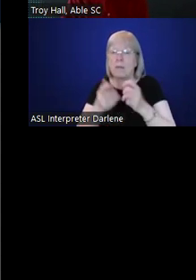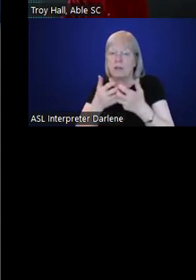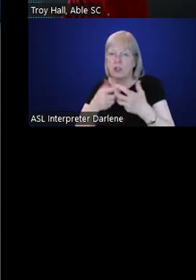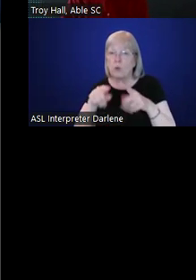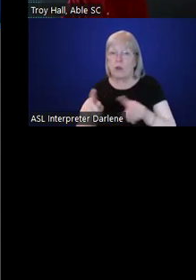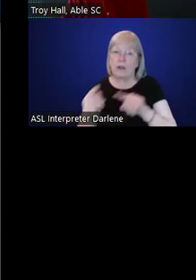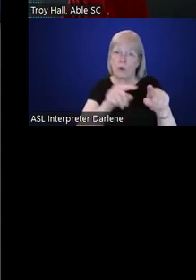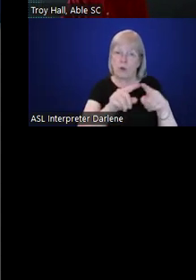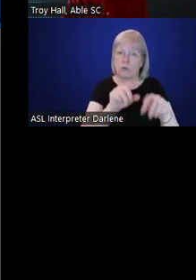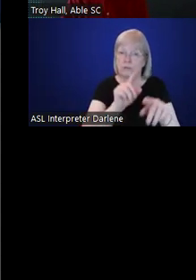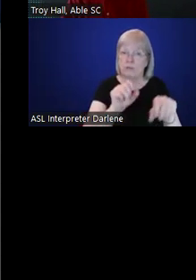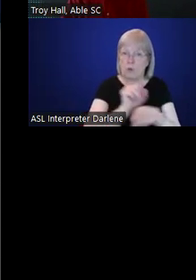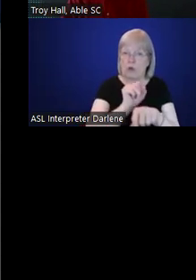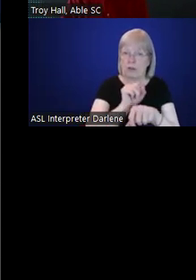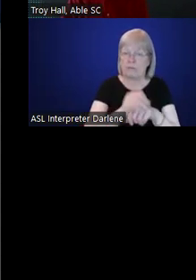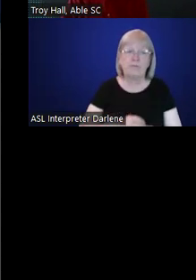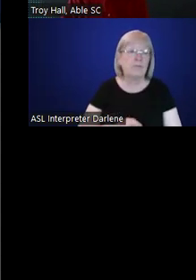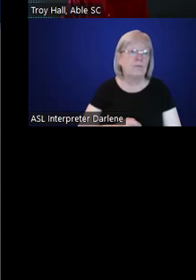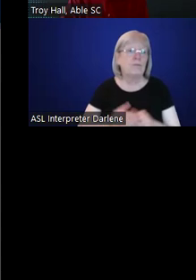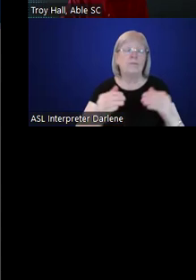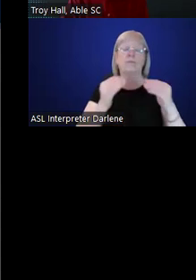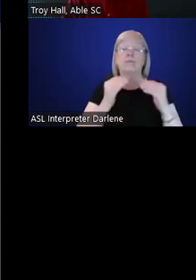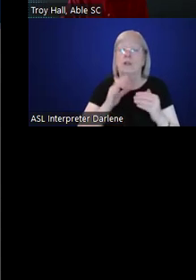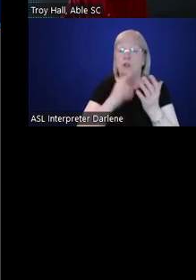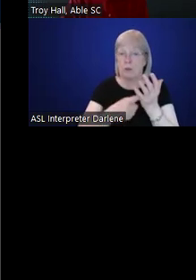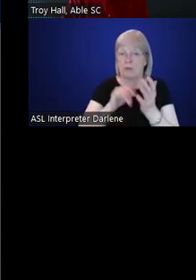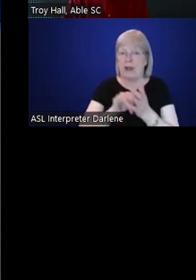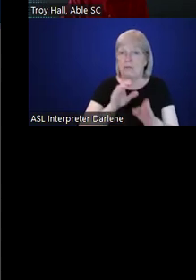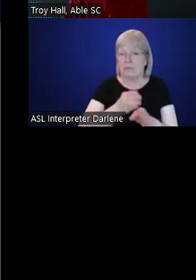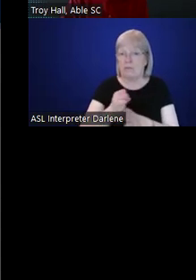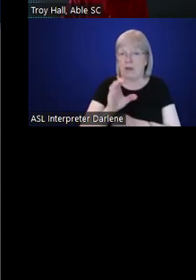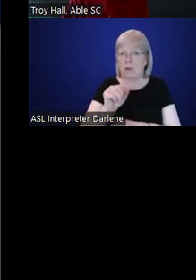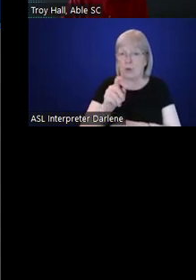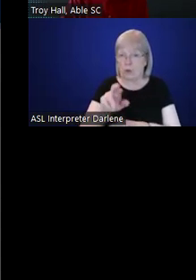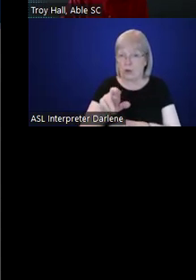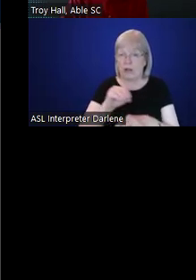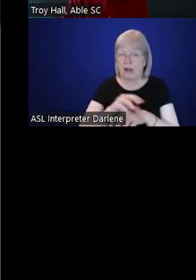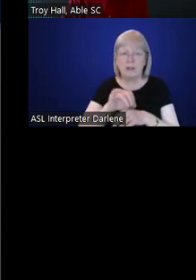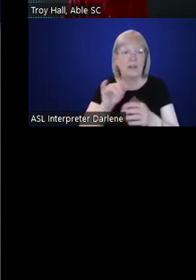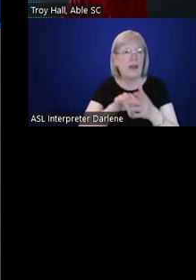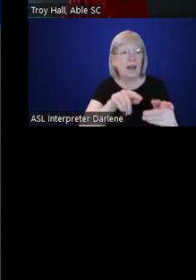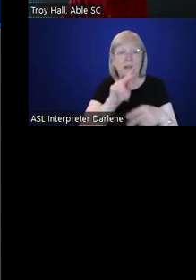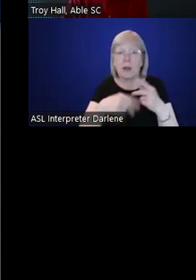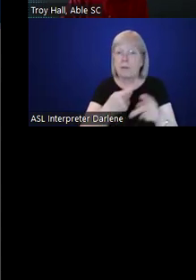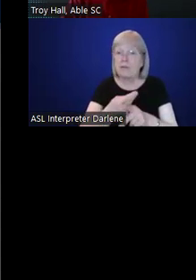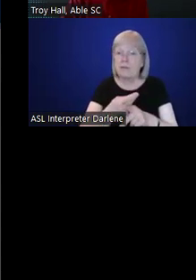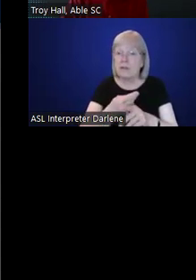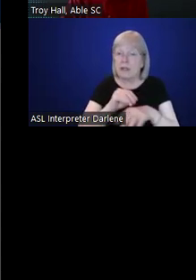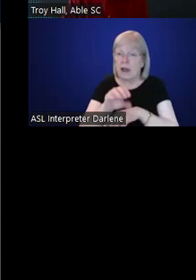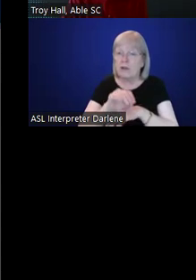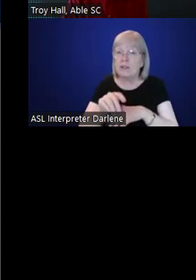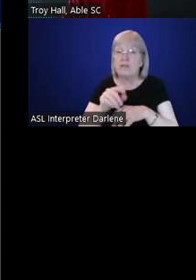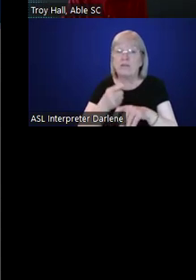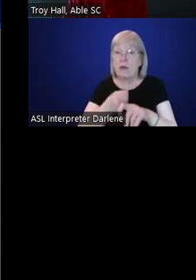So when we're thinking about career counseling through vocational rehabilitation services is where they